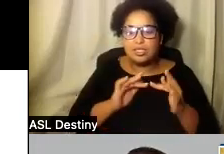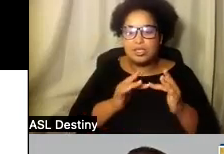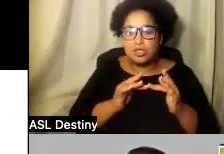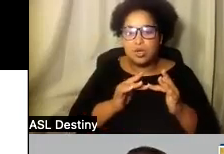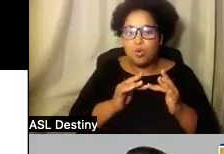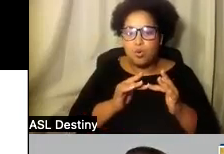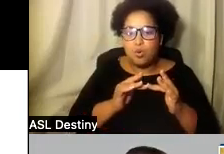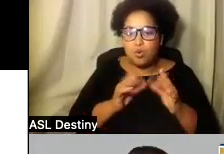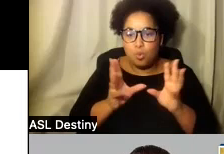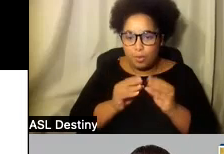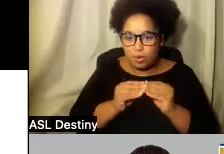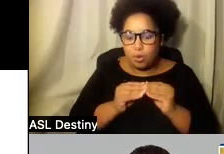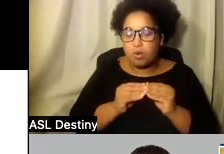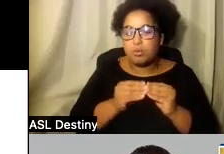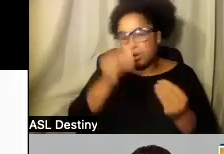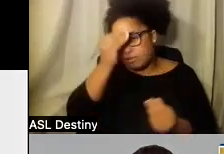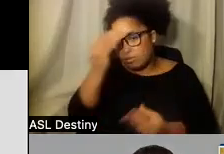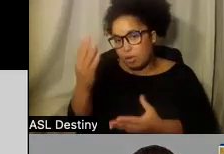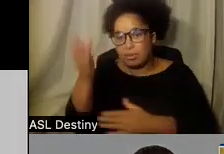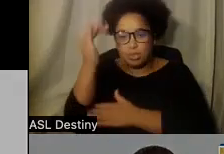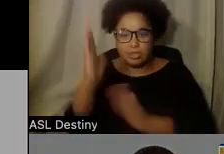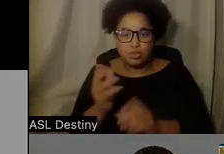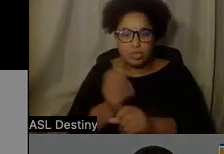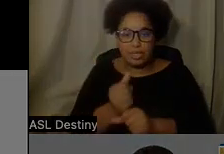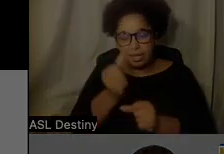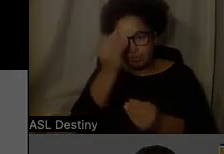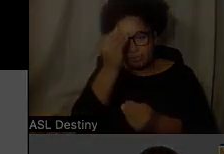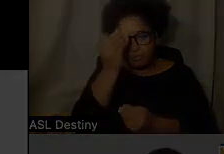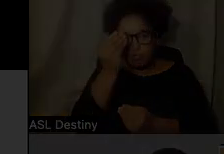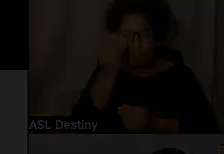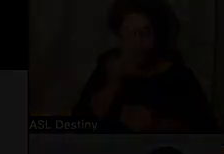to get answers for you. Thank you, everyone. Thank you.